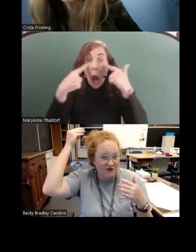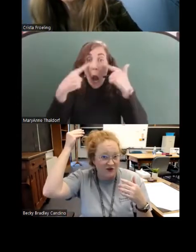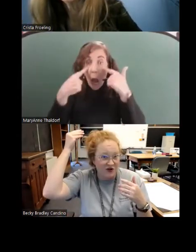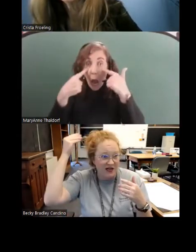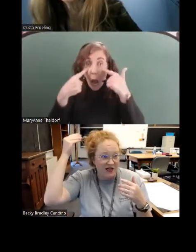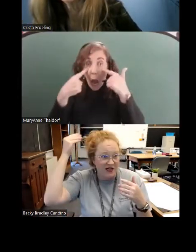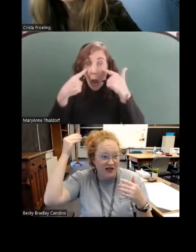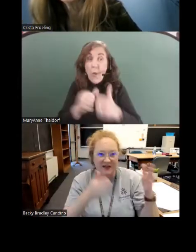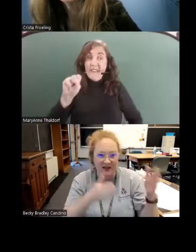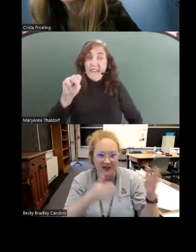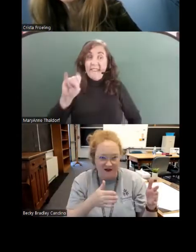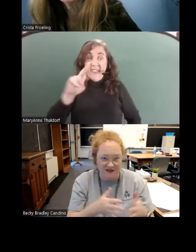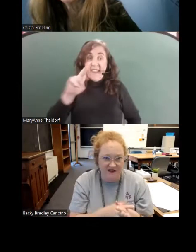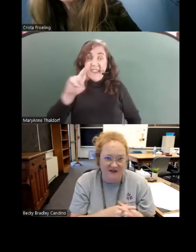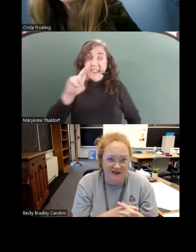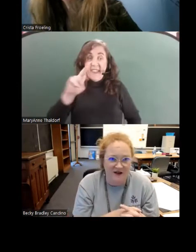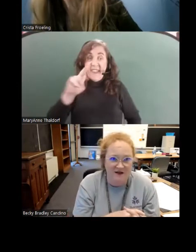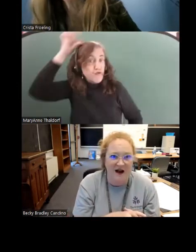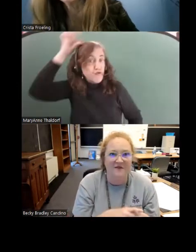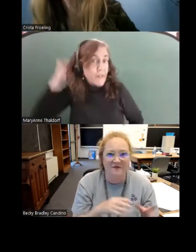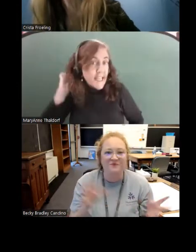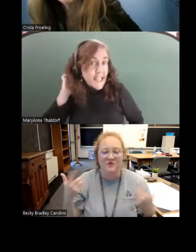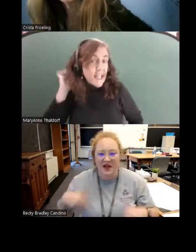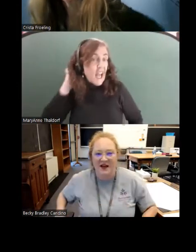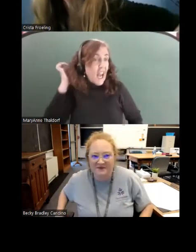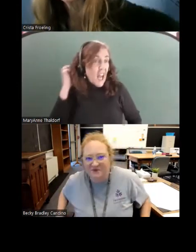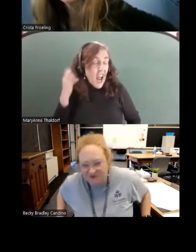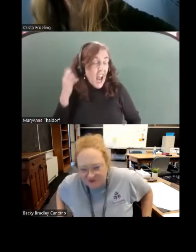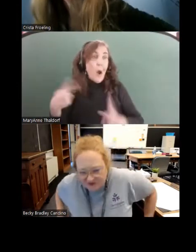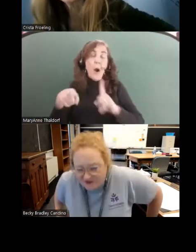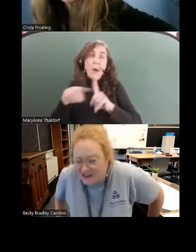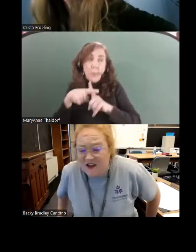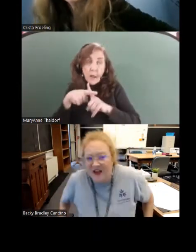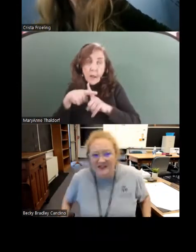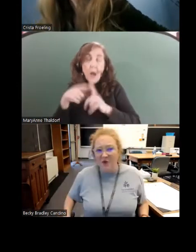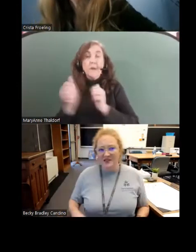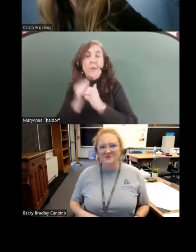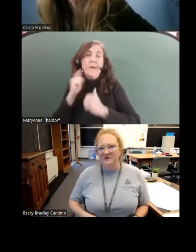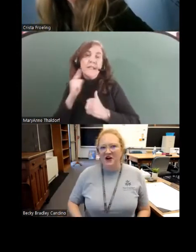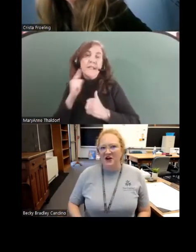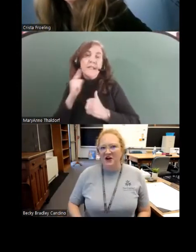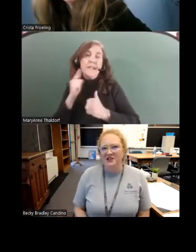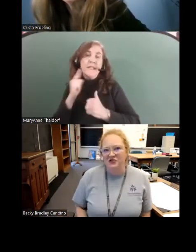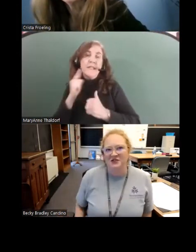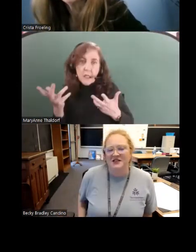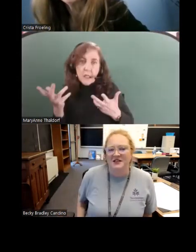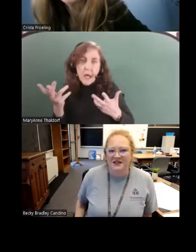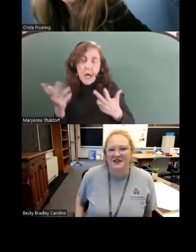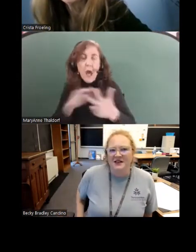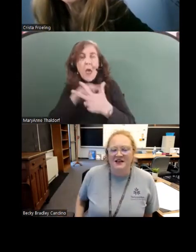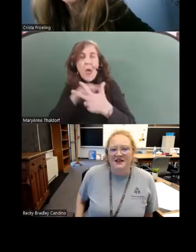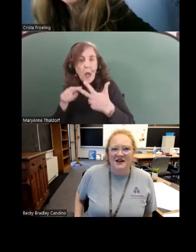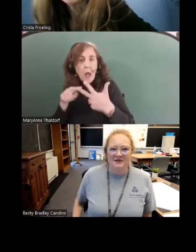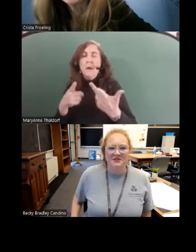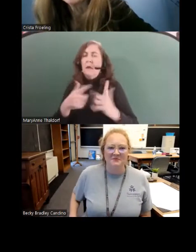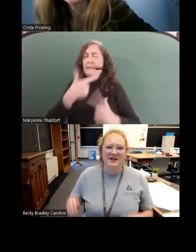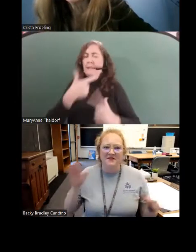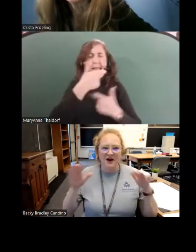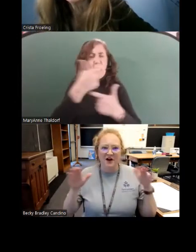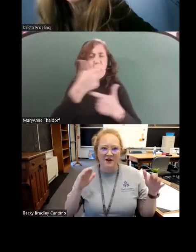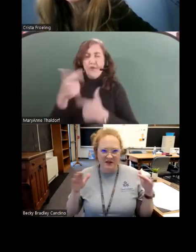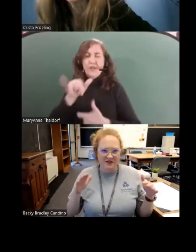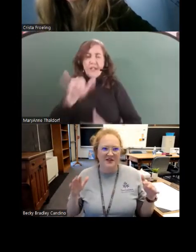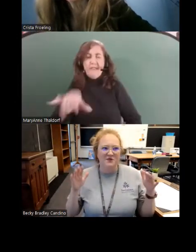silver streak and the deafness. So Yes. yeah. So that's Yeah. always been very interesting to me,